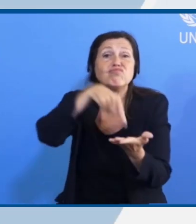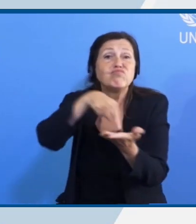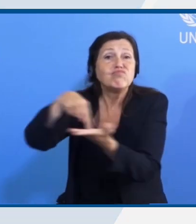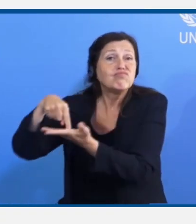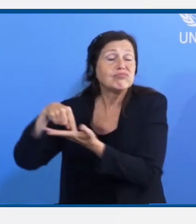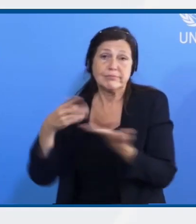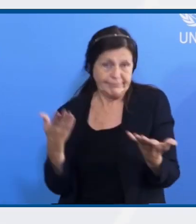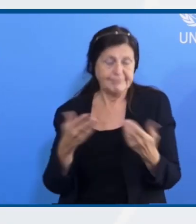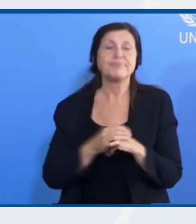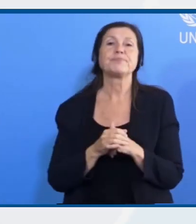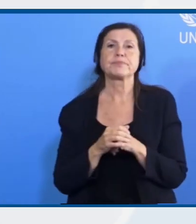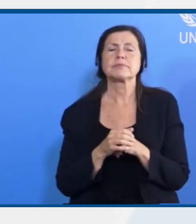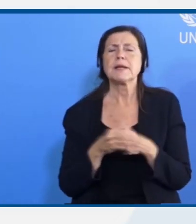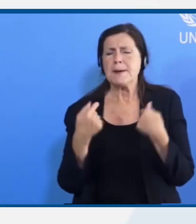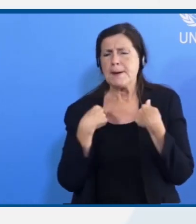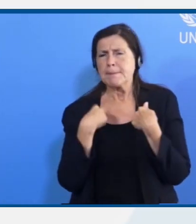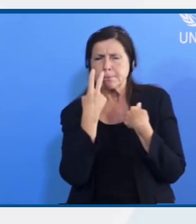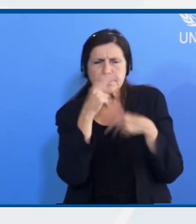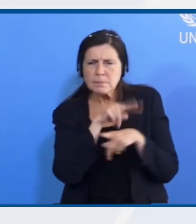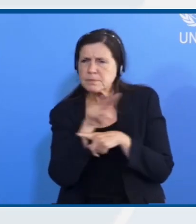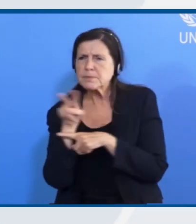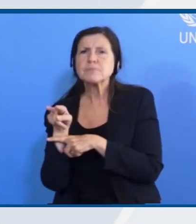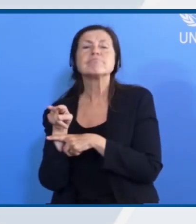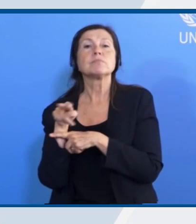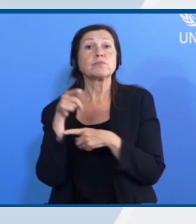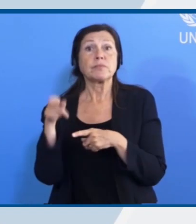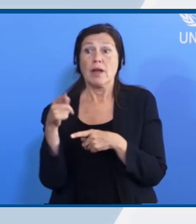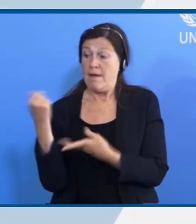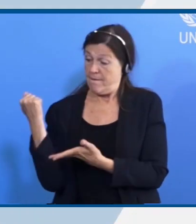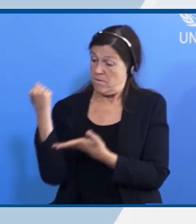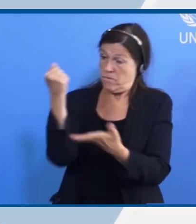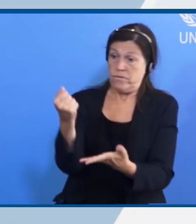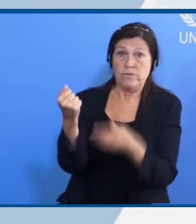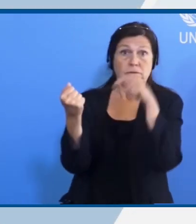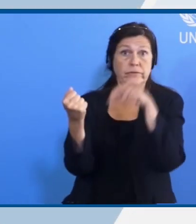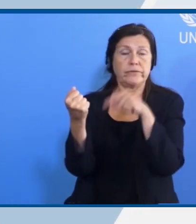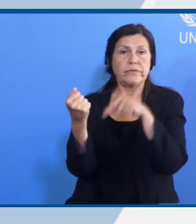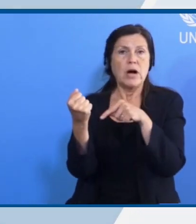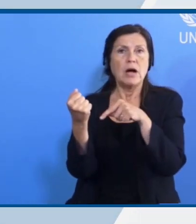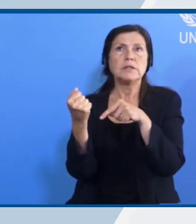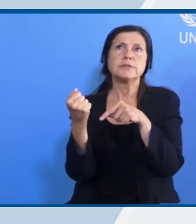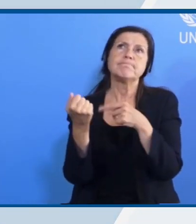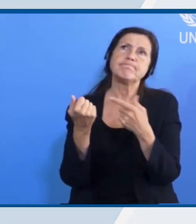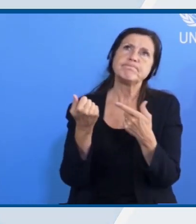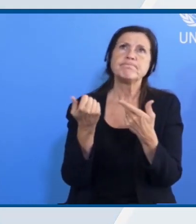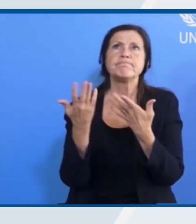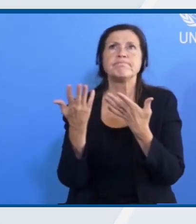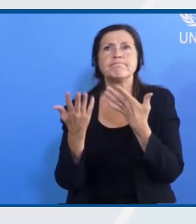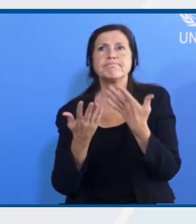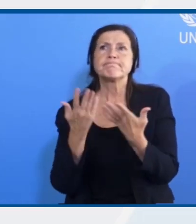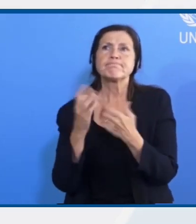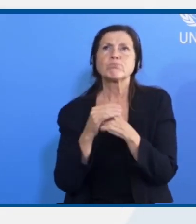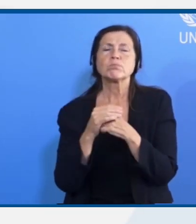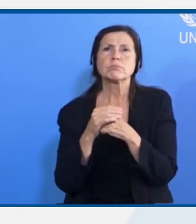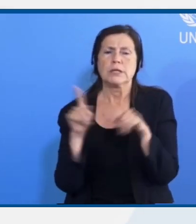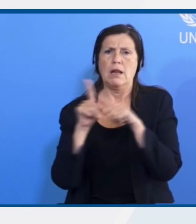from my observation, funds that exist on a more